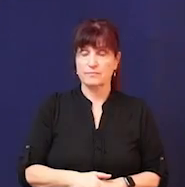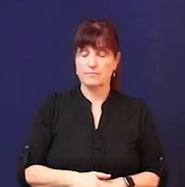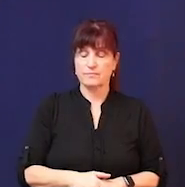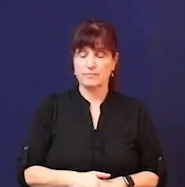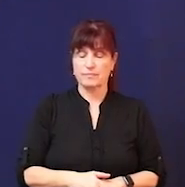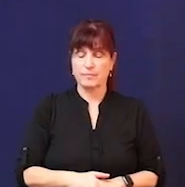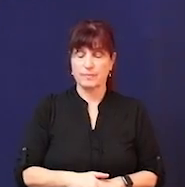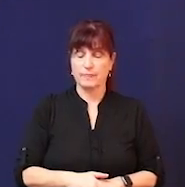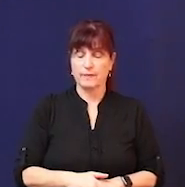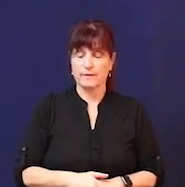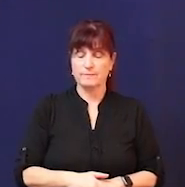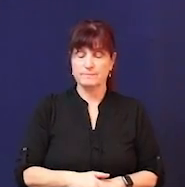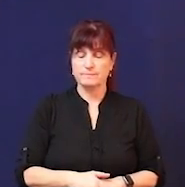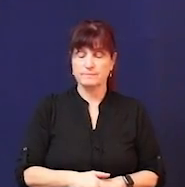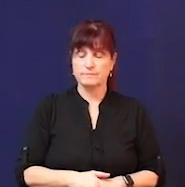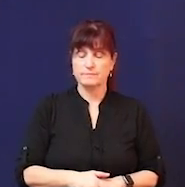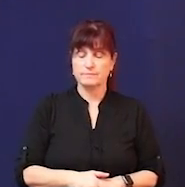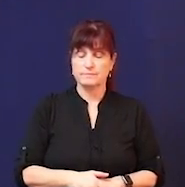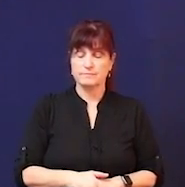salvation.